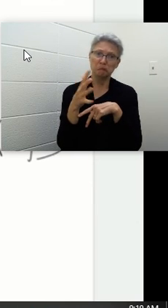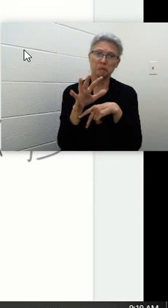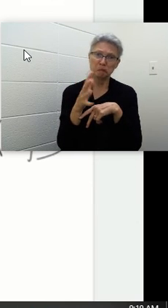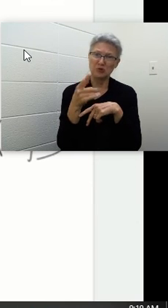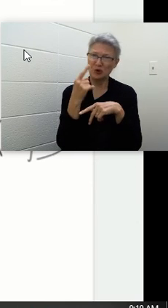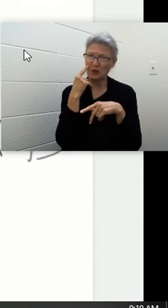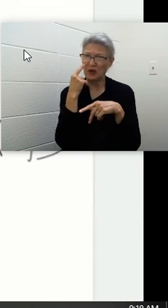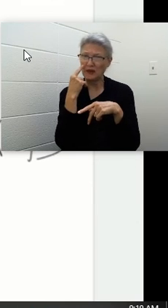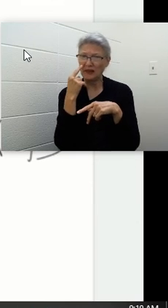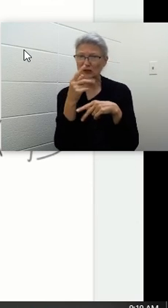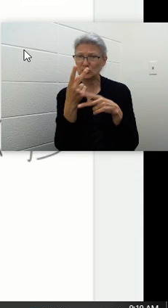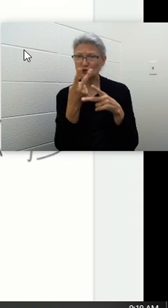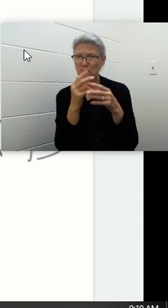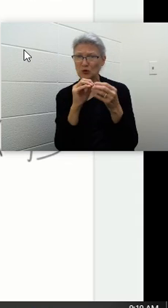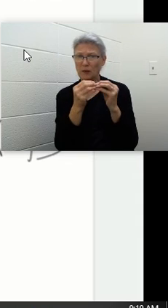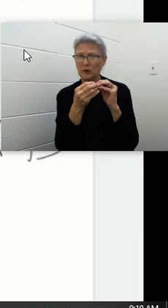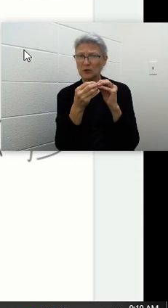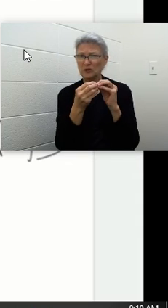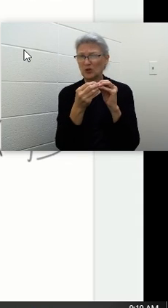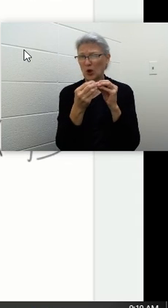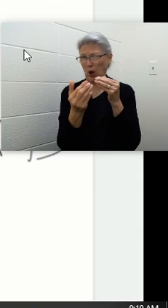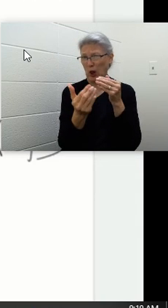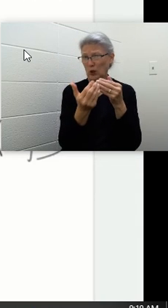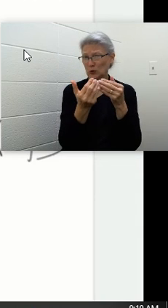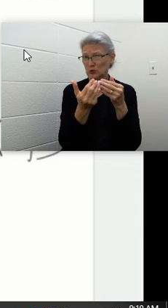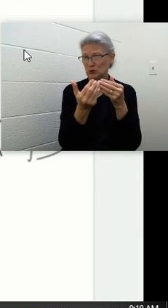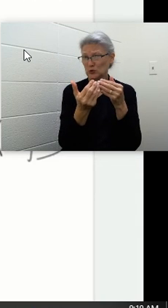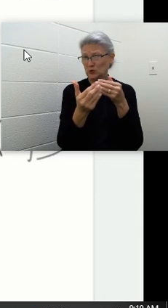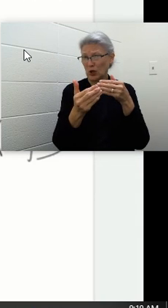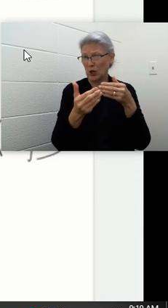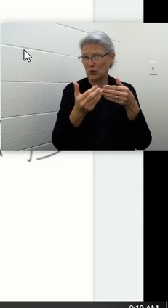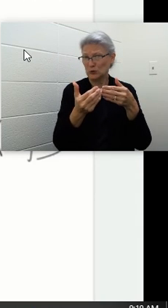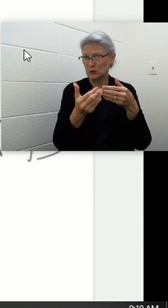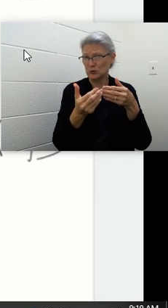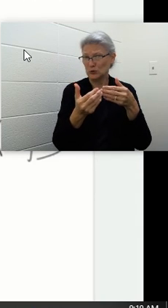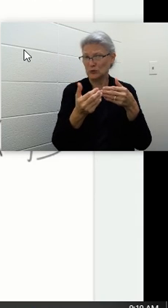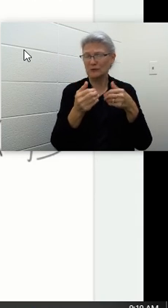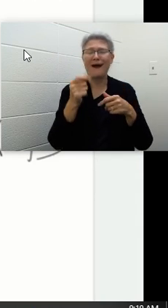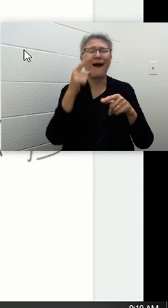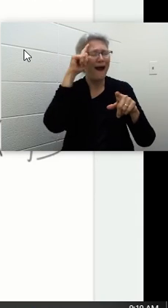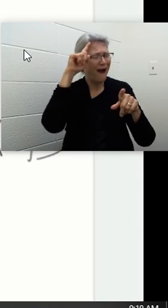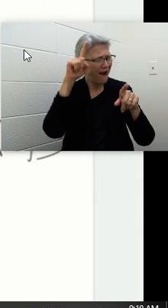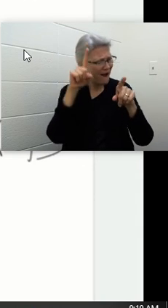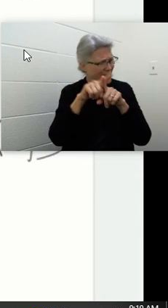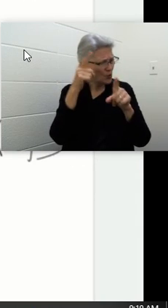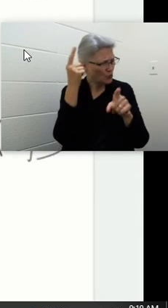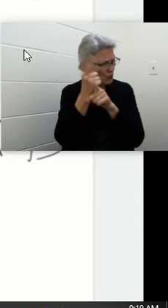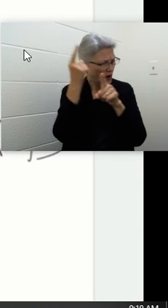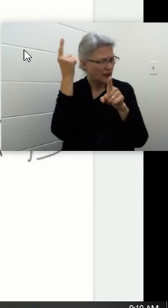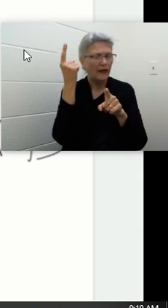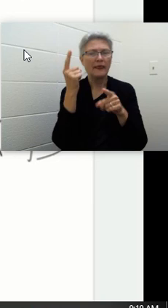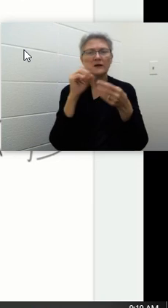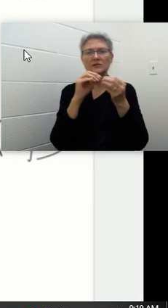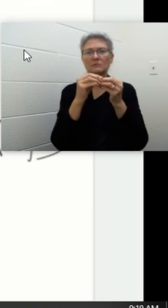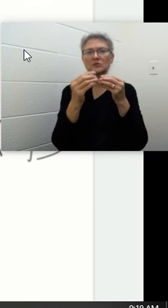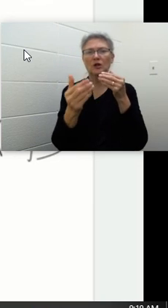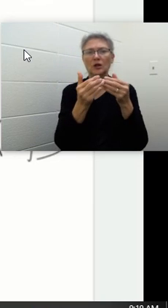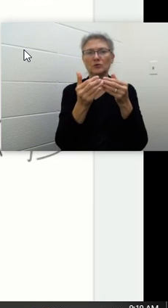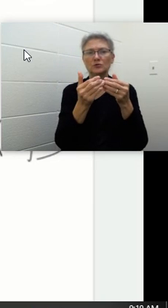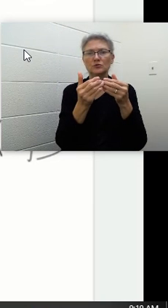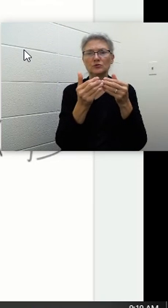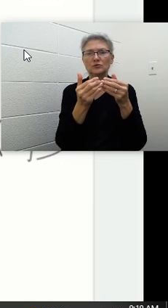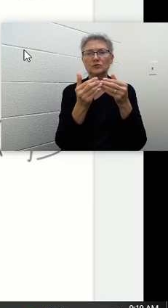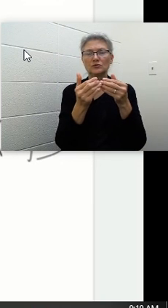Do you think that those two numbers are fairly close? I agree. Those numbers are very close to one